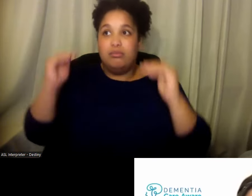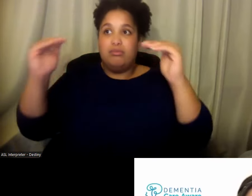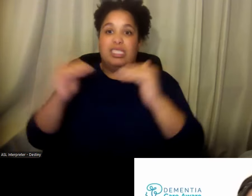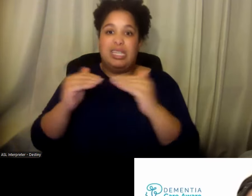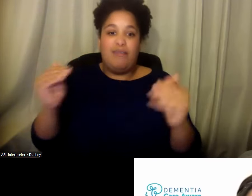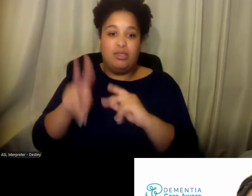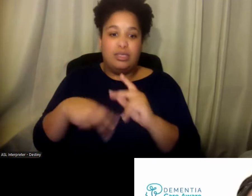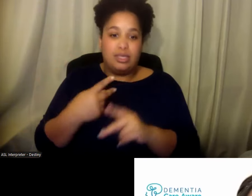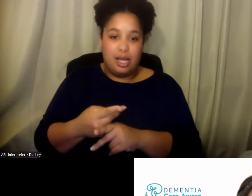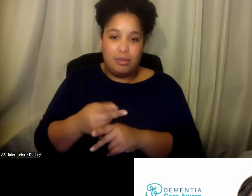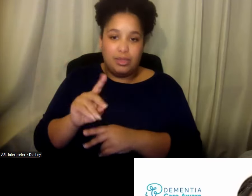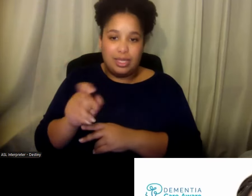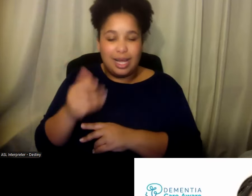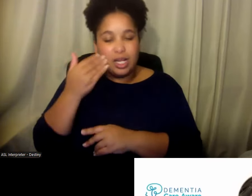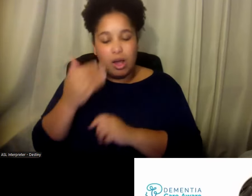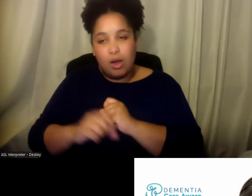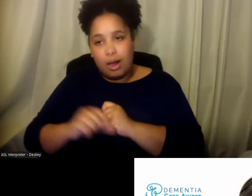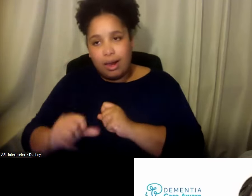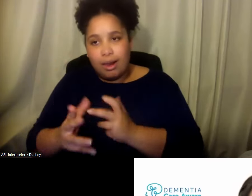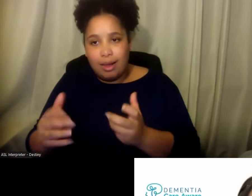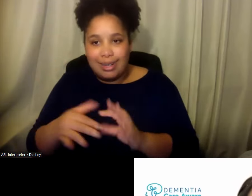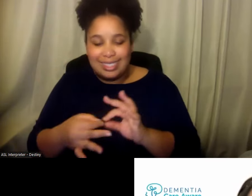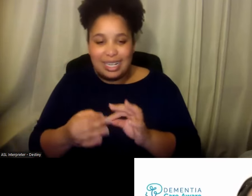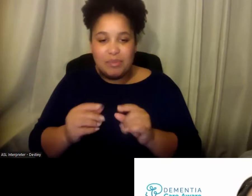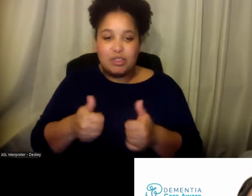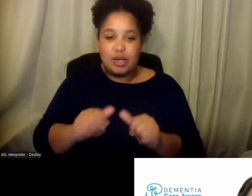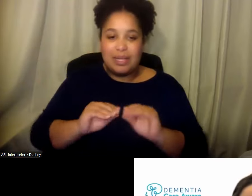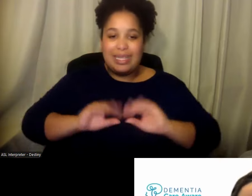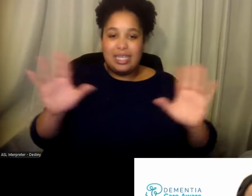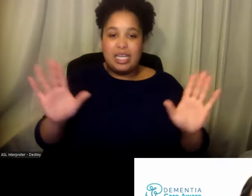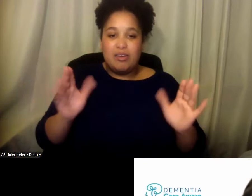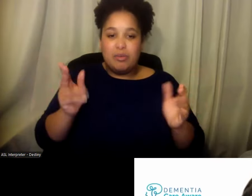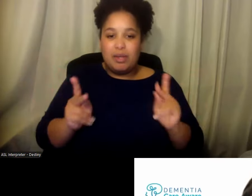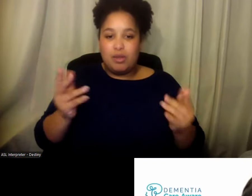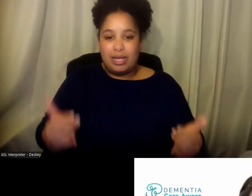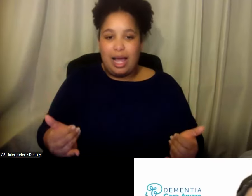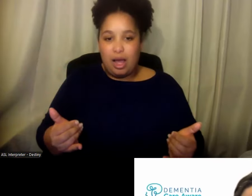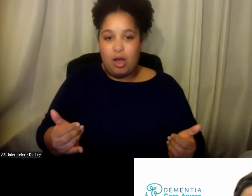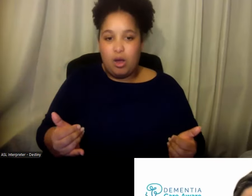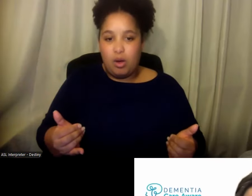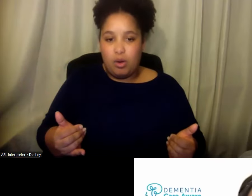very long-winded answer to your question, but yes, we're trying to be clear with where people are in their